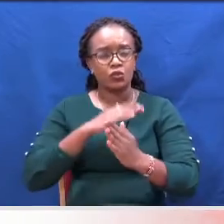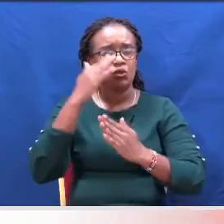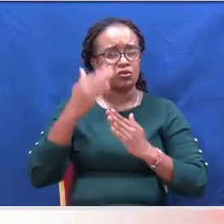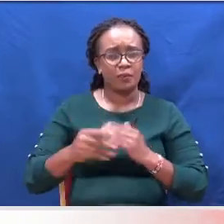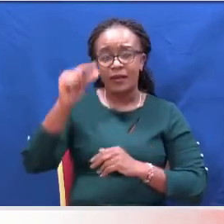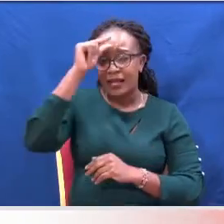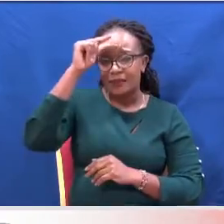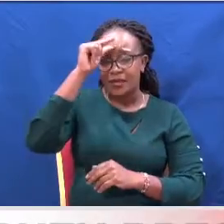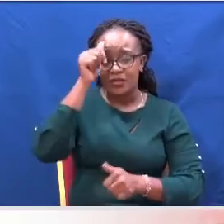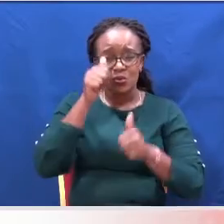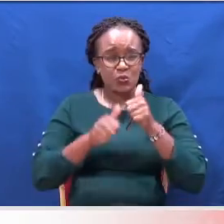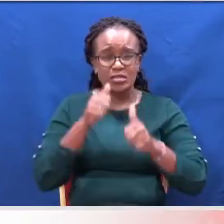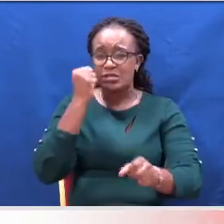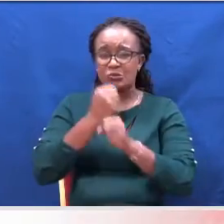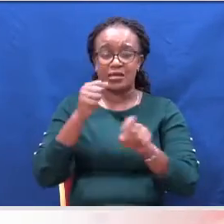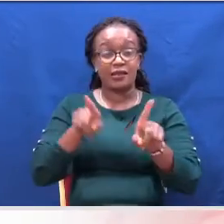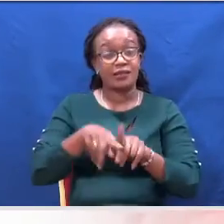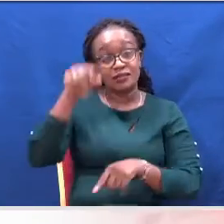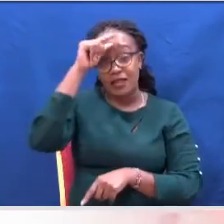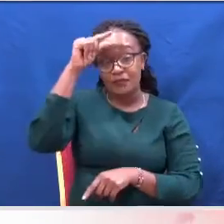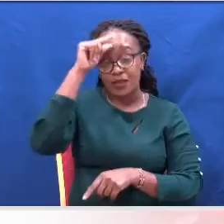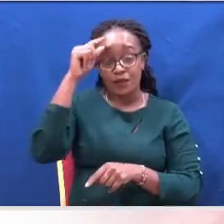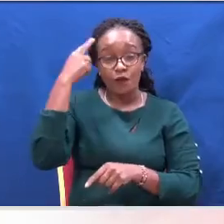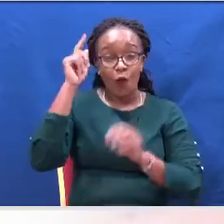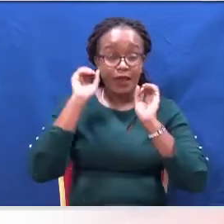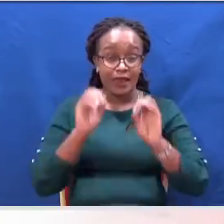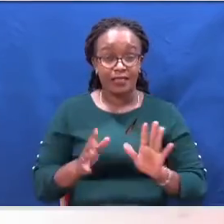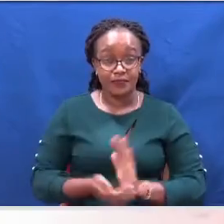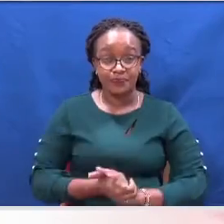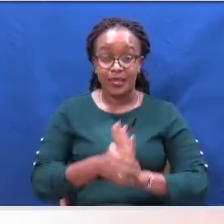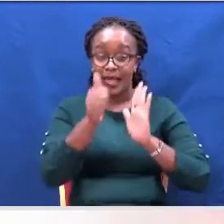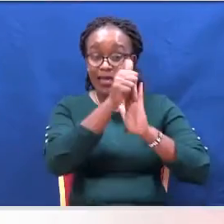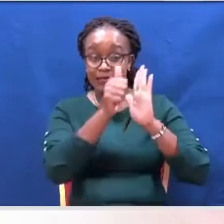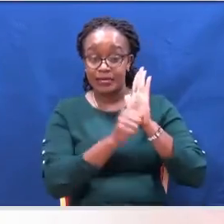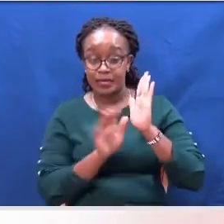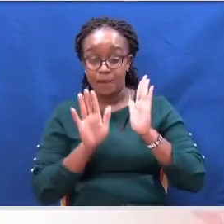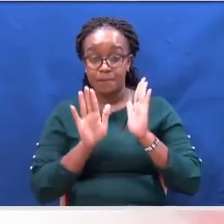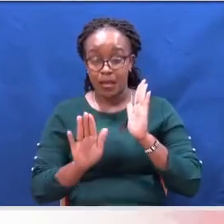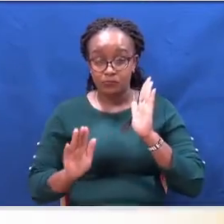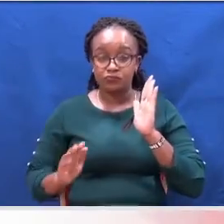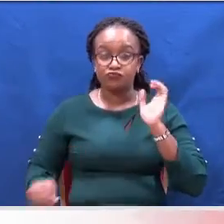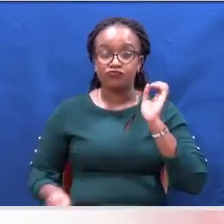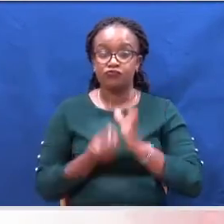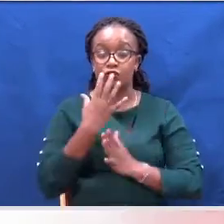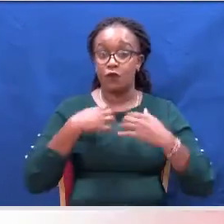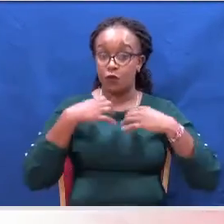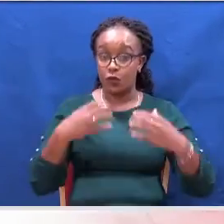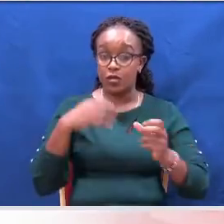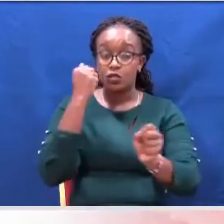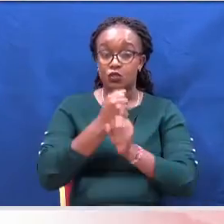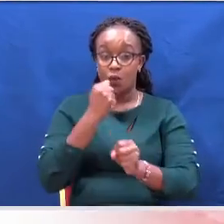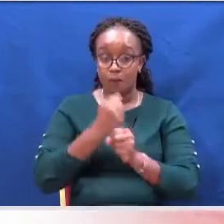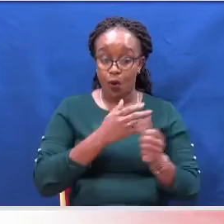just government for the sake of government. The DP says his agenda will be creation of wealth, job and opportunities, as well as